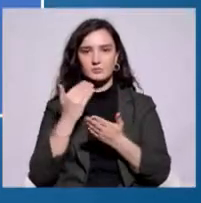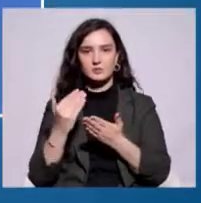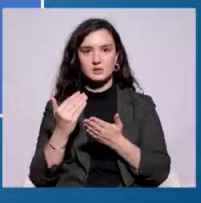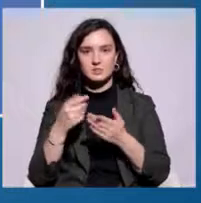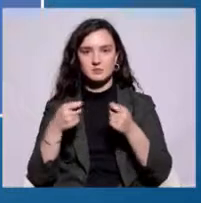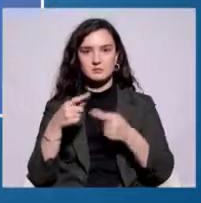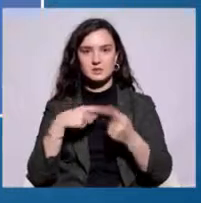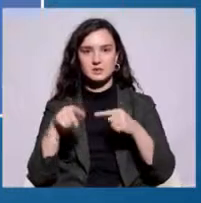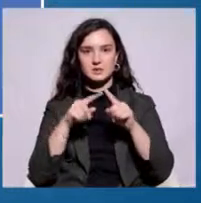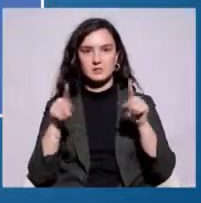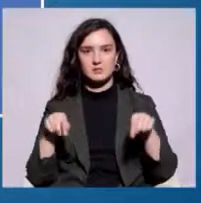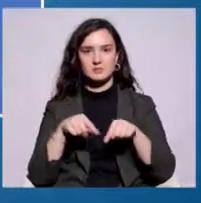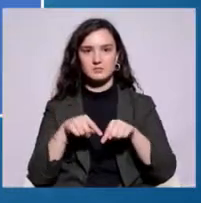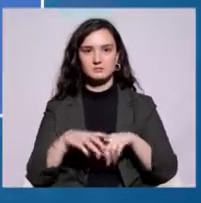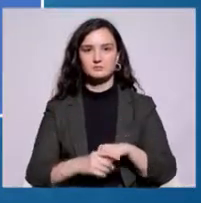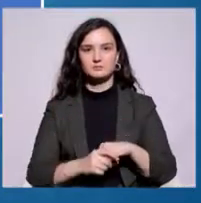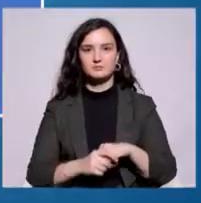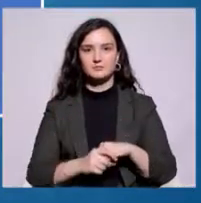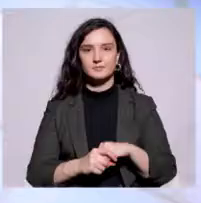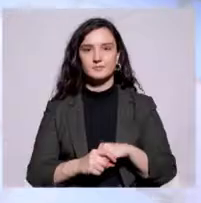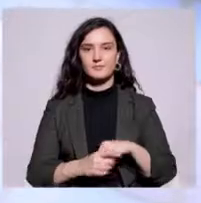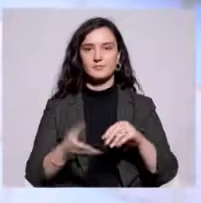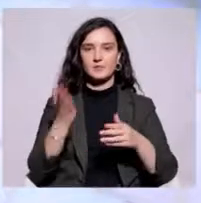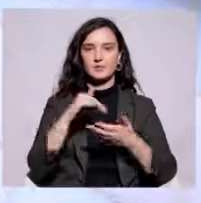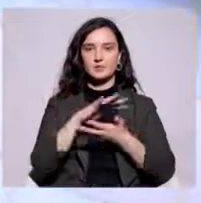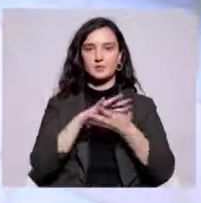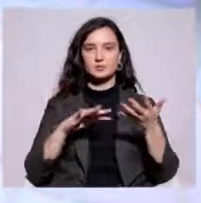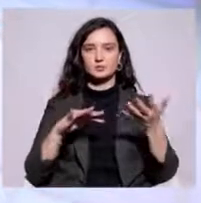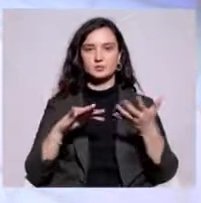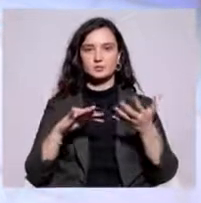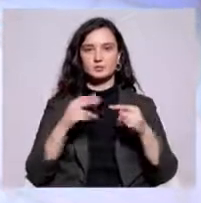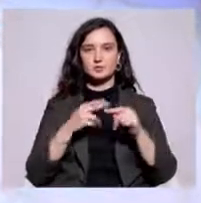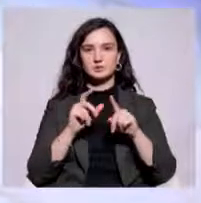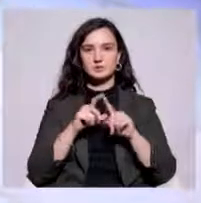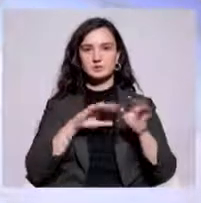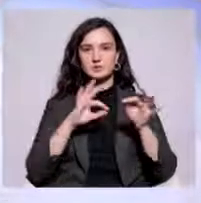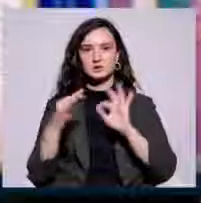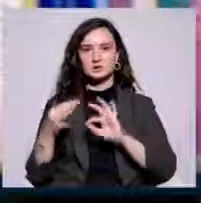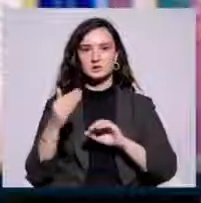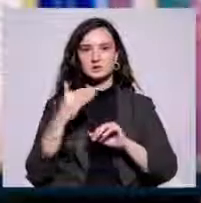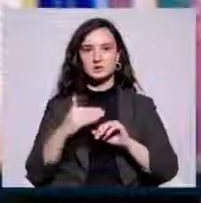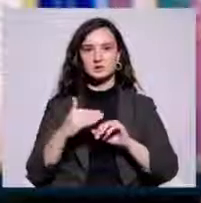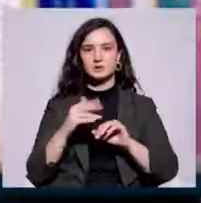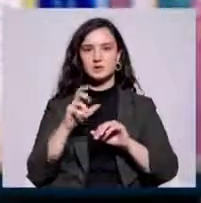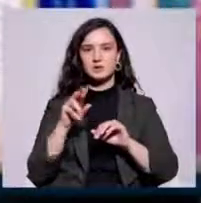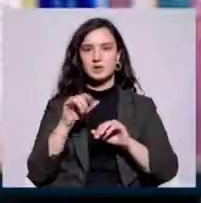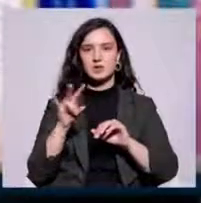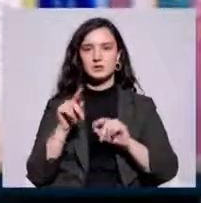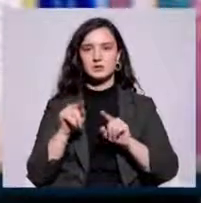her business card. And now let's continue with the rest of the sentences. So,